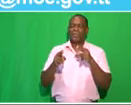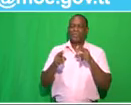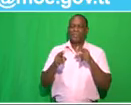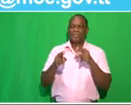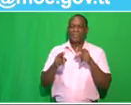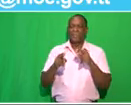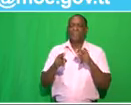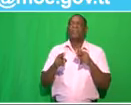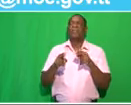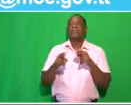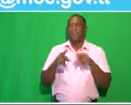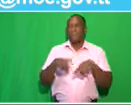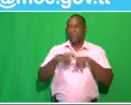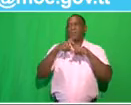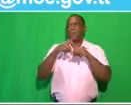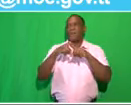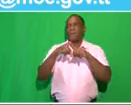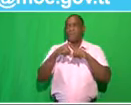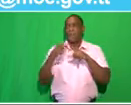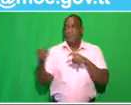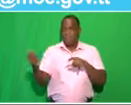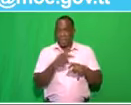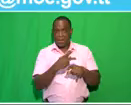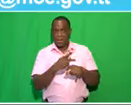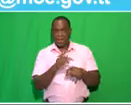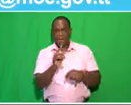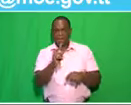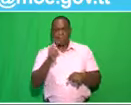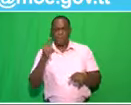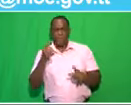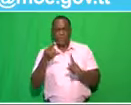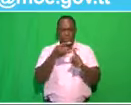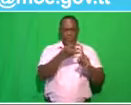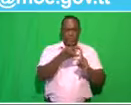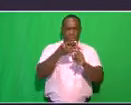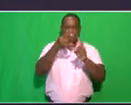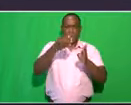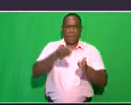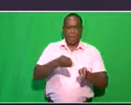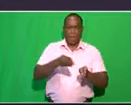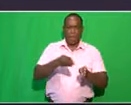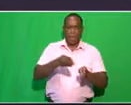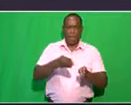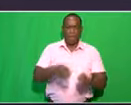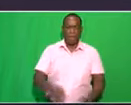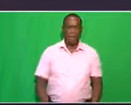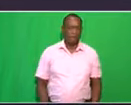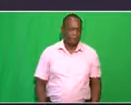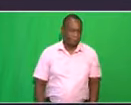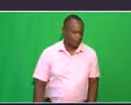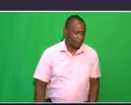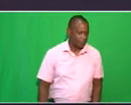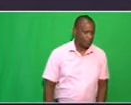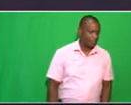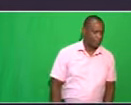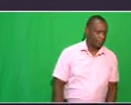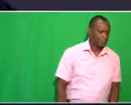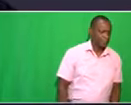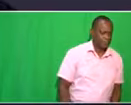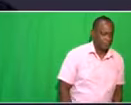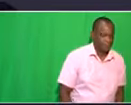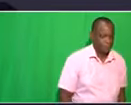our first Zoomer, and we get back into the discussions. Mommy? Yes? I'm